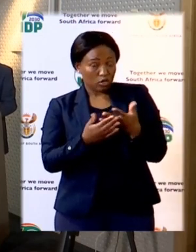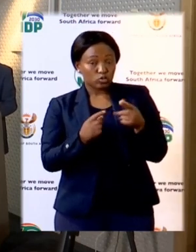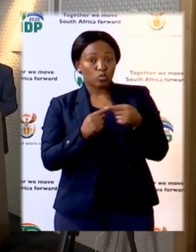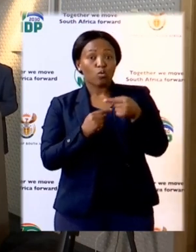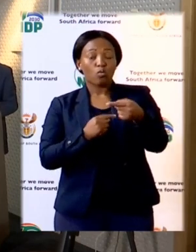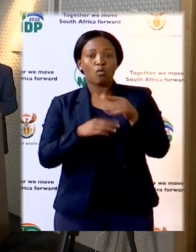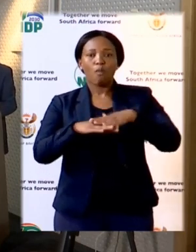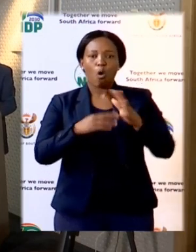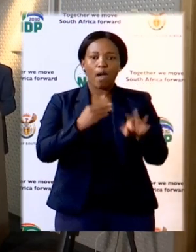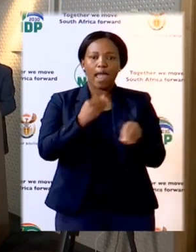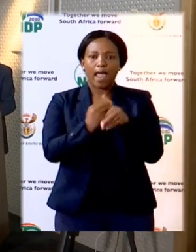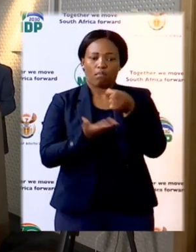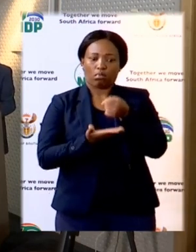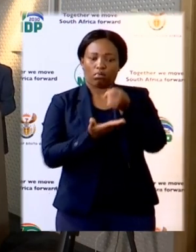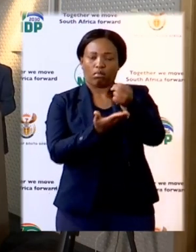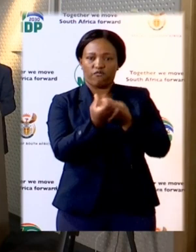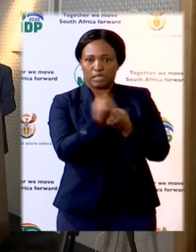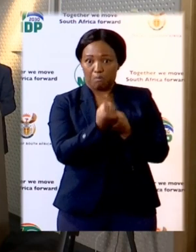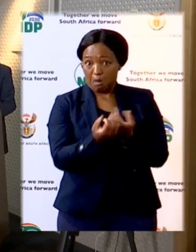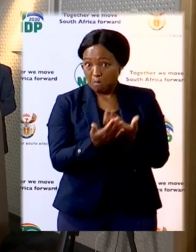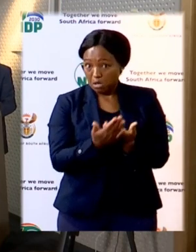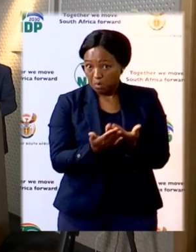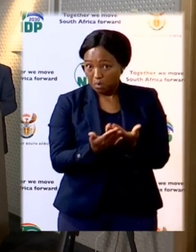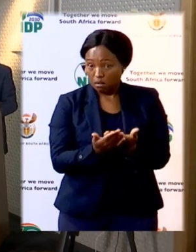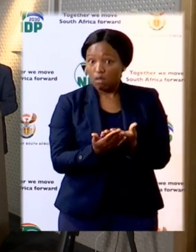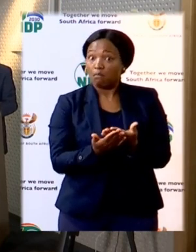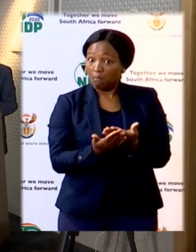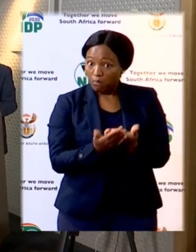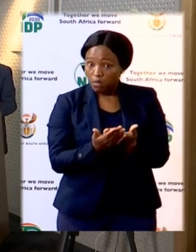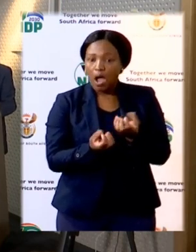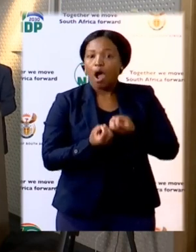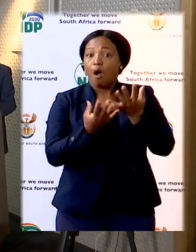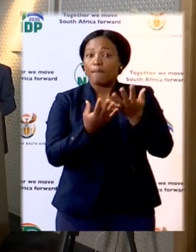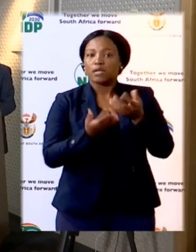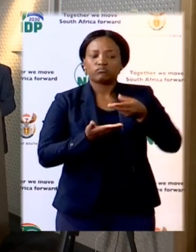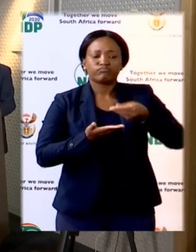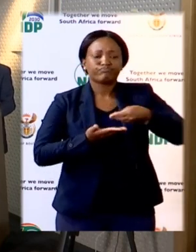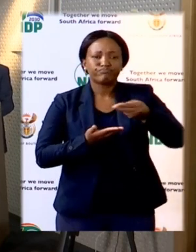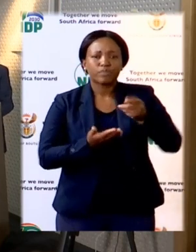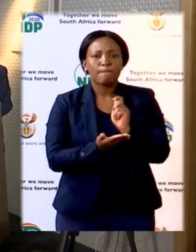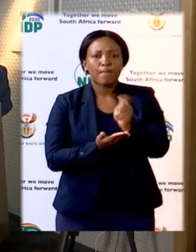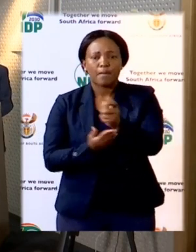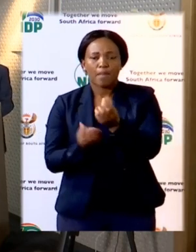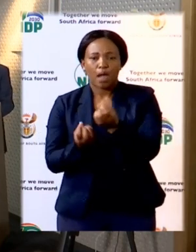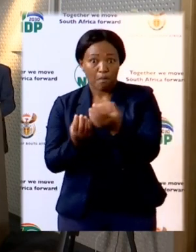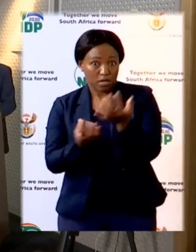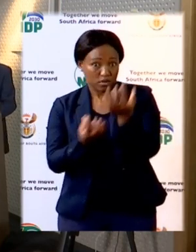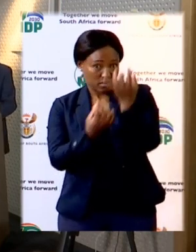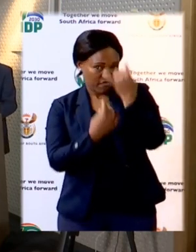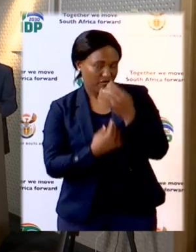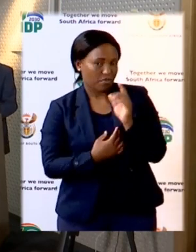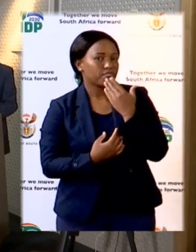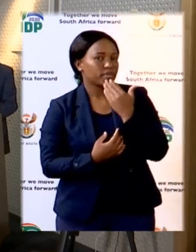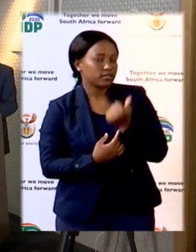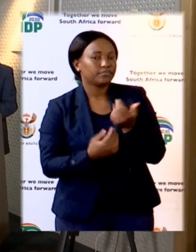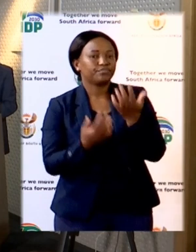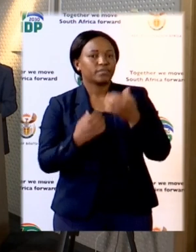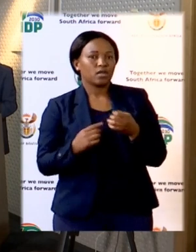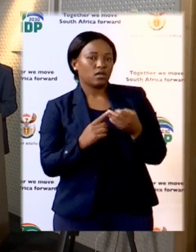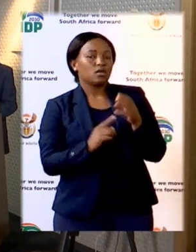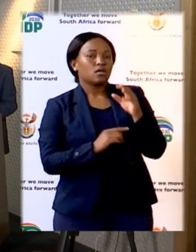package for that sector? Please indicate on whether and how much has been disbursed so far. Then there's a question to the Minister of